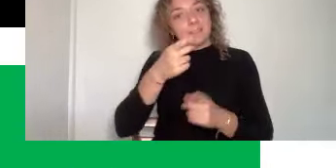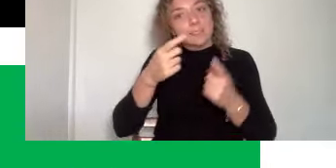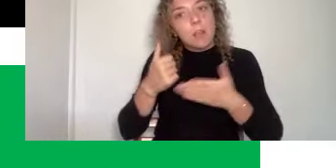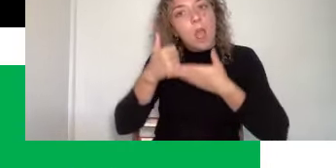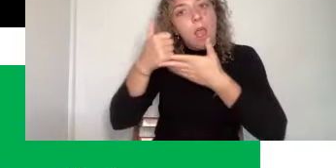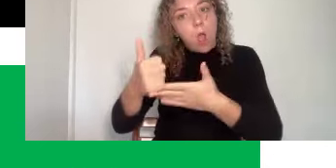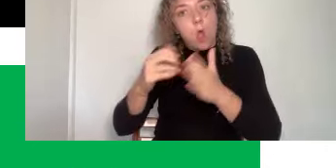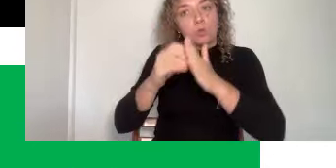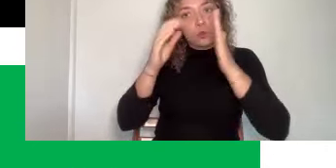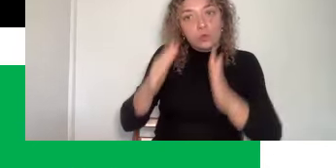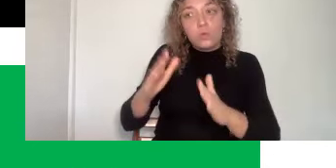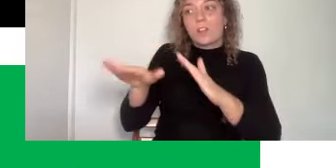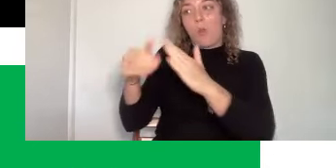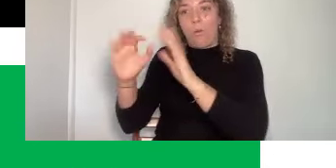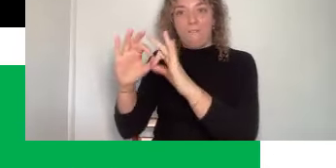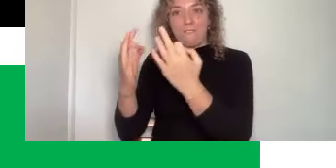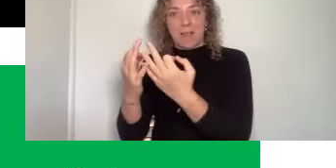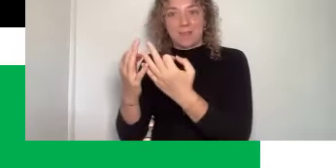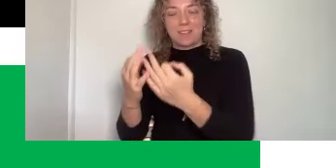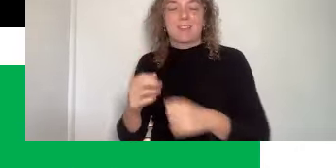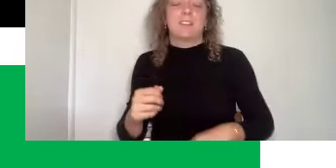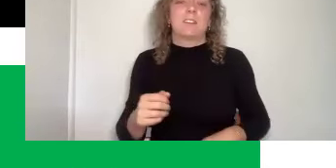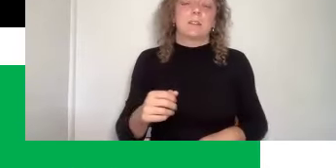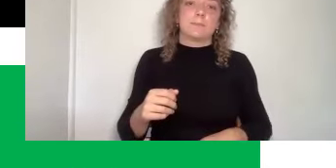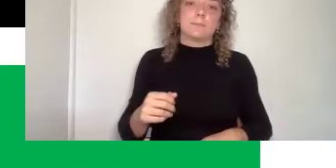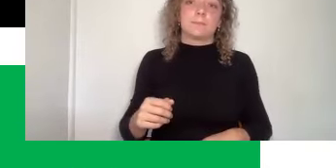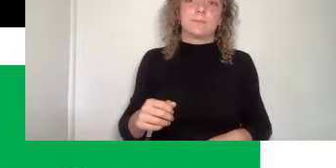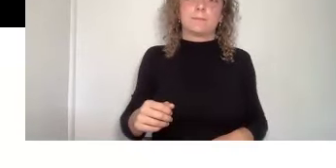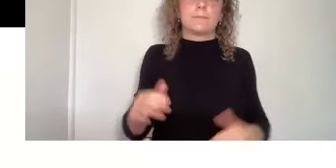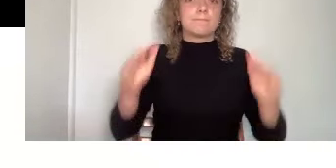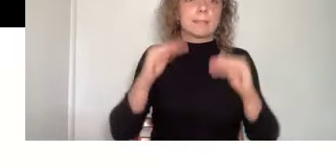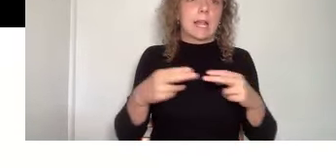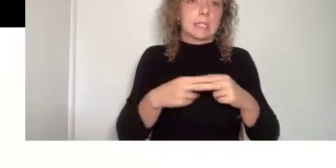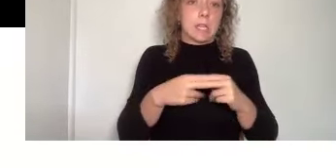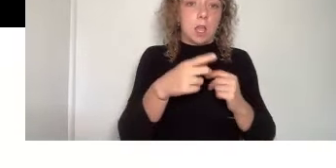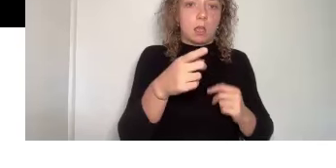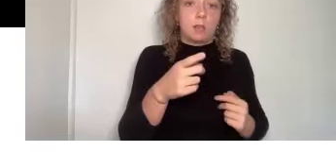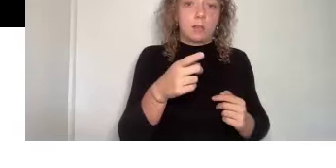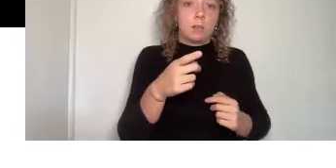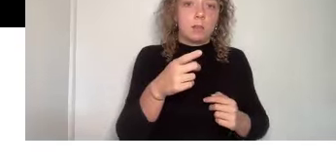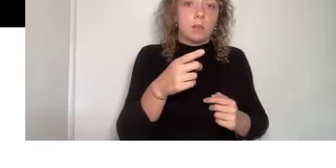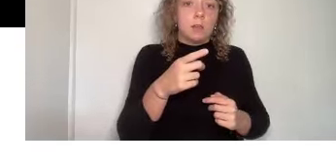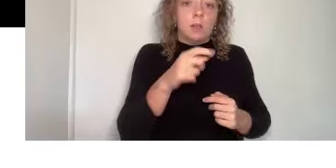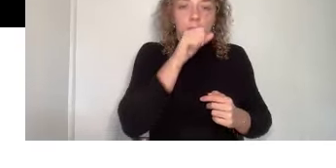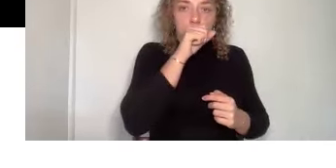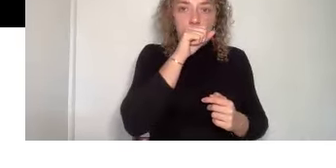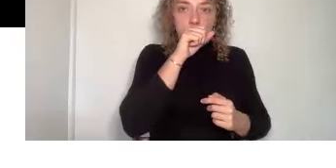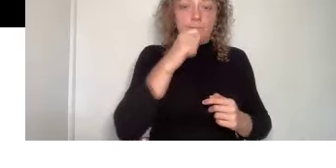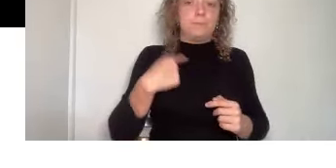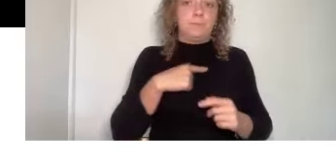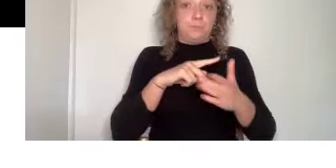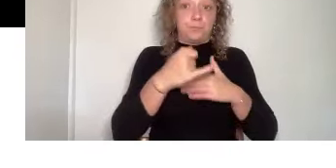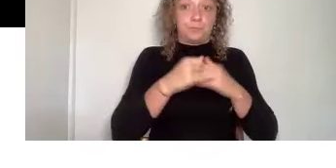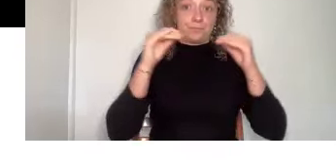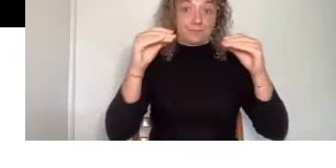students and the whole family when they reveal. And so on the next slide, we at Project Teach want to leave